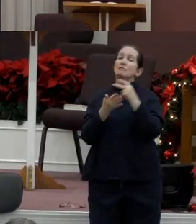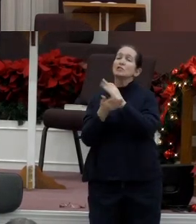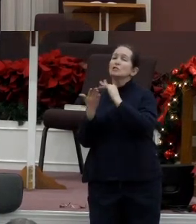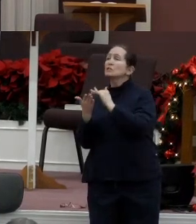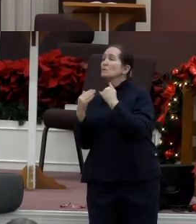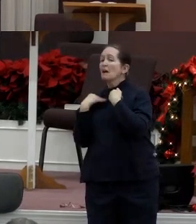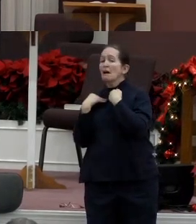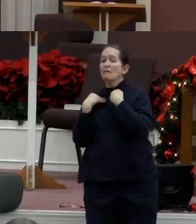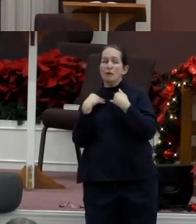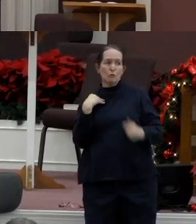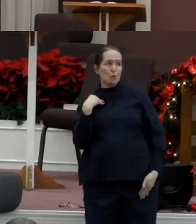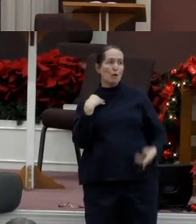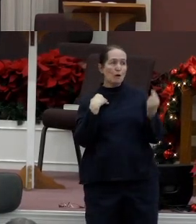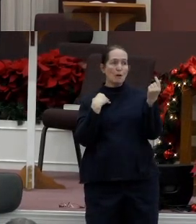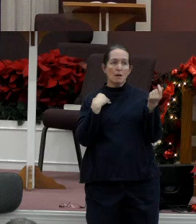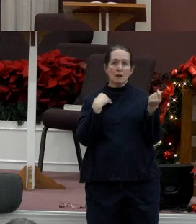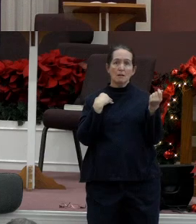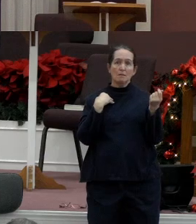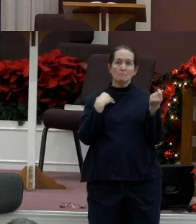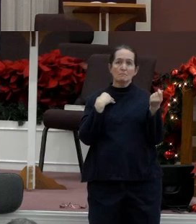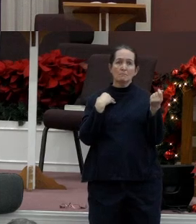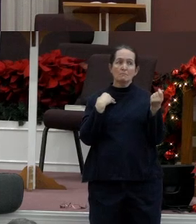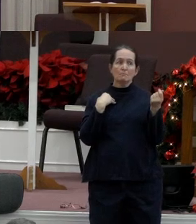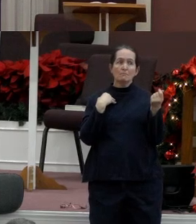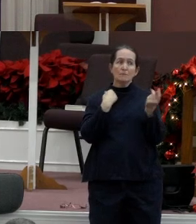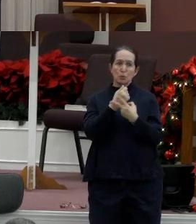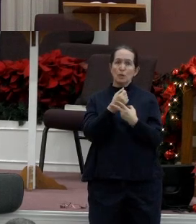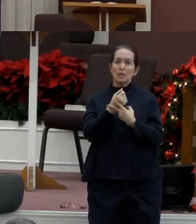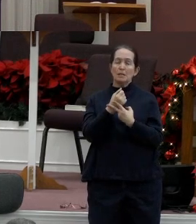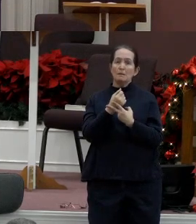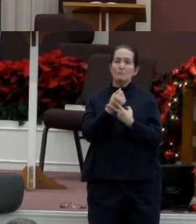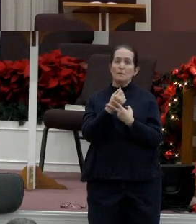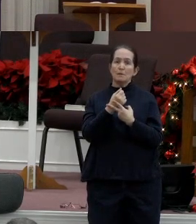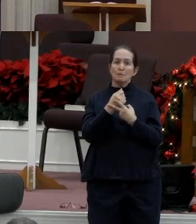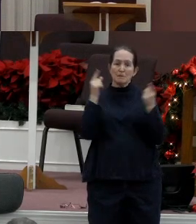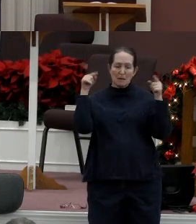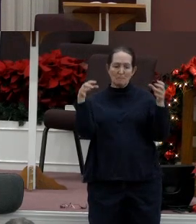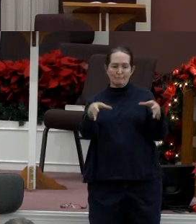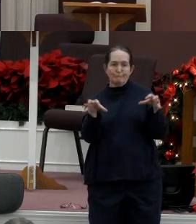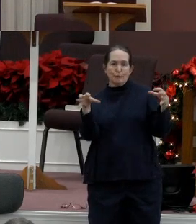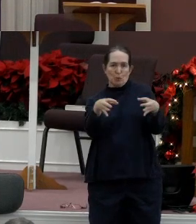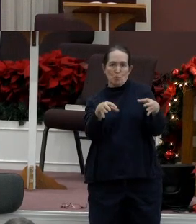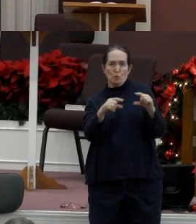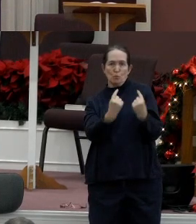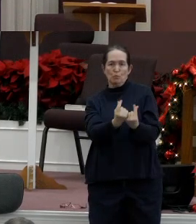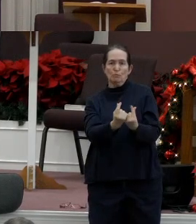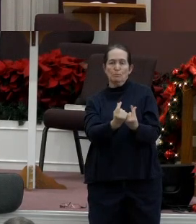a dog that will keep them kind of contained.